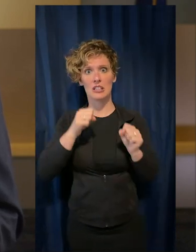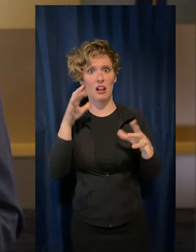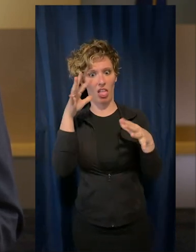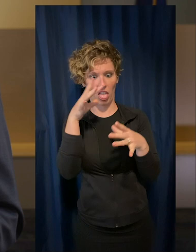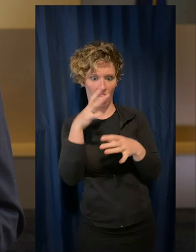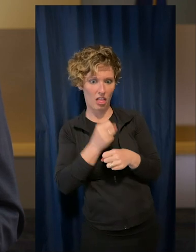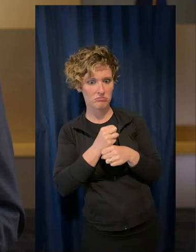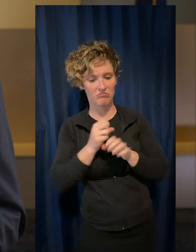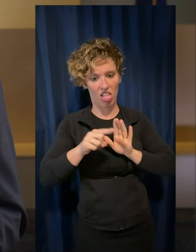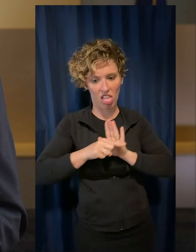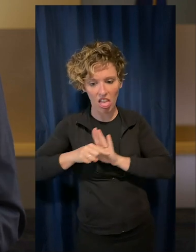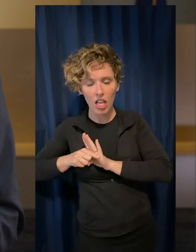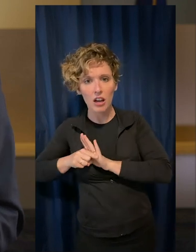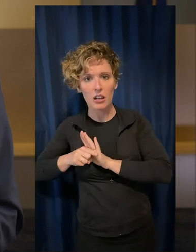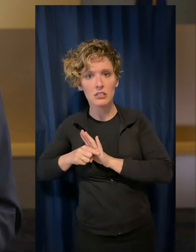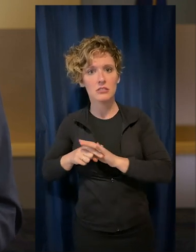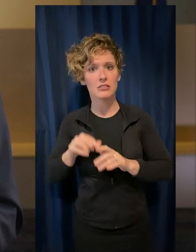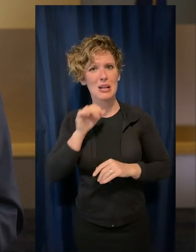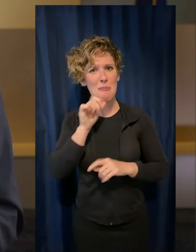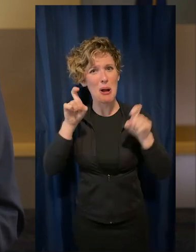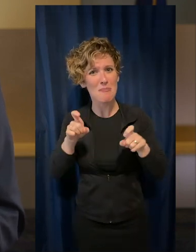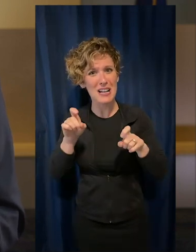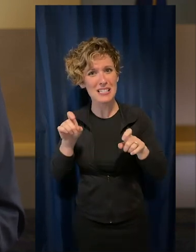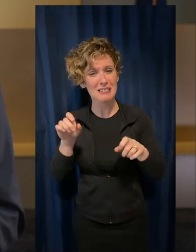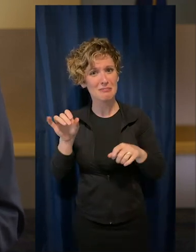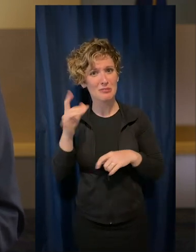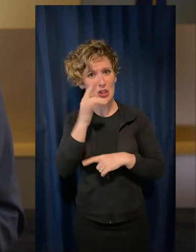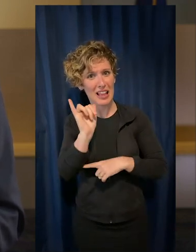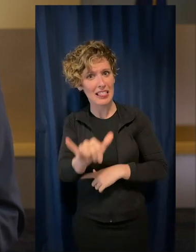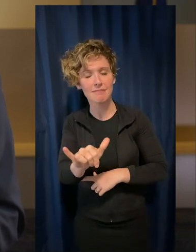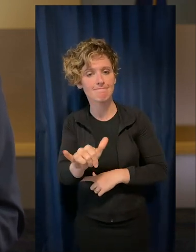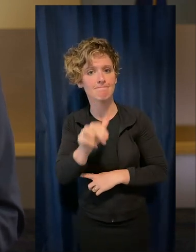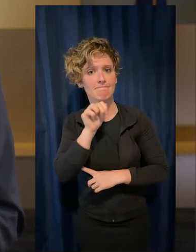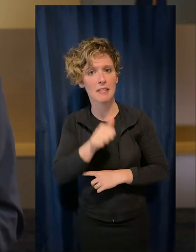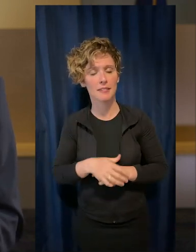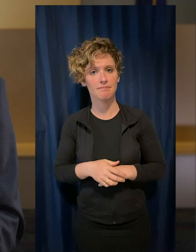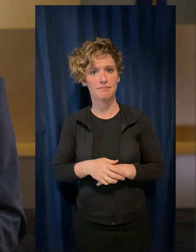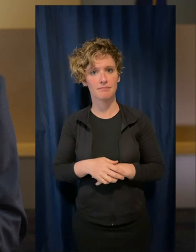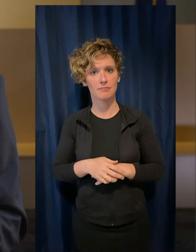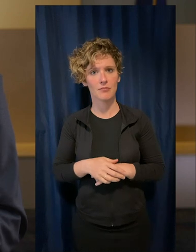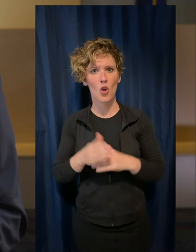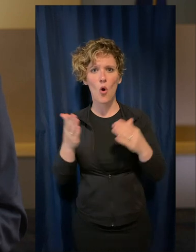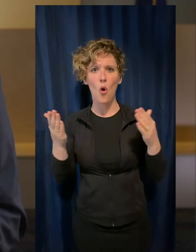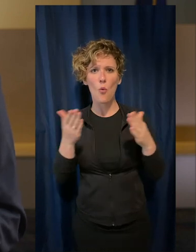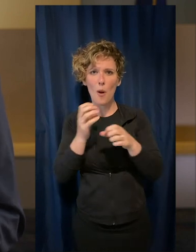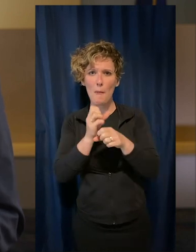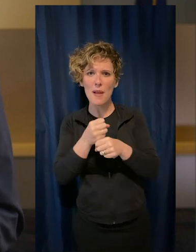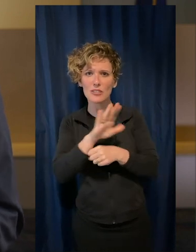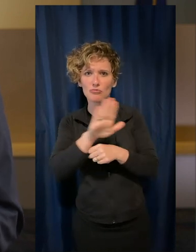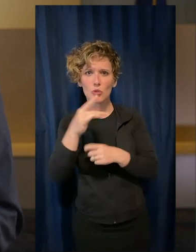case. What often serves as the determining factor in one's success in life, in fact, is